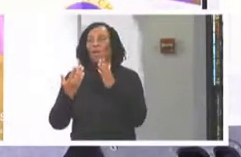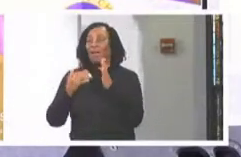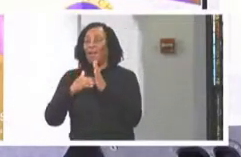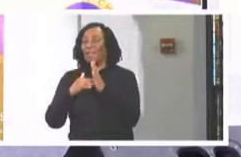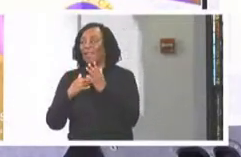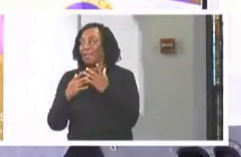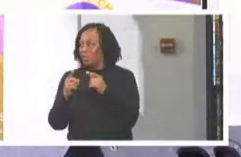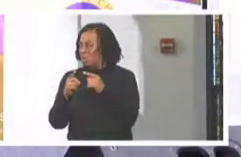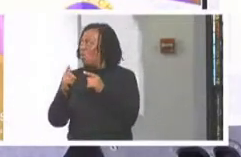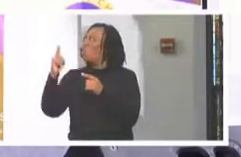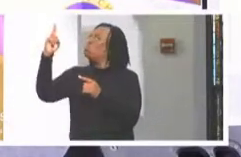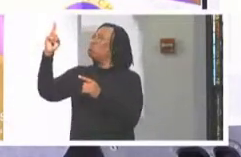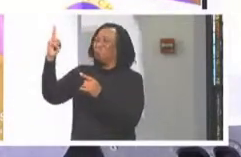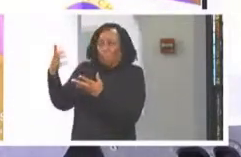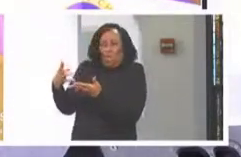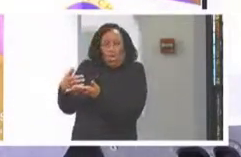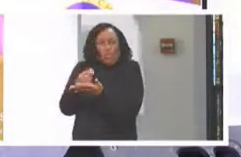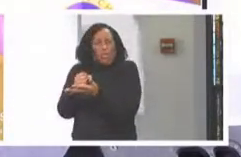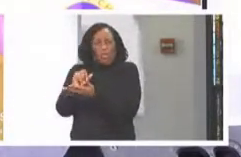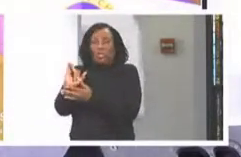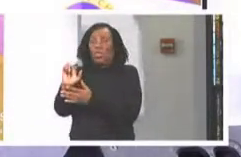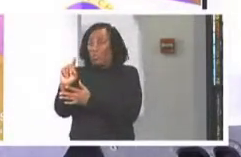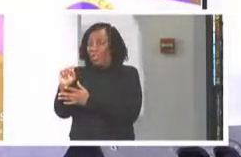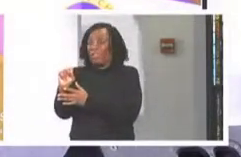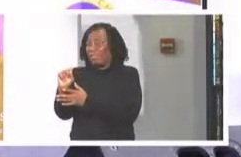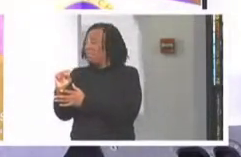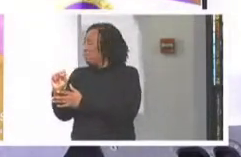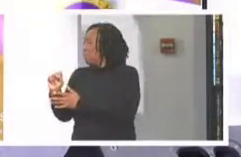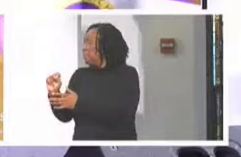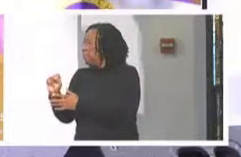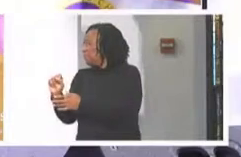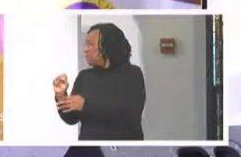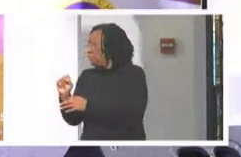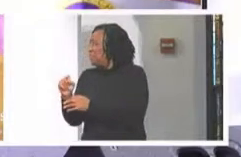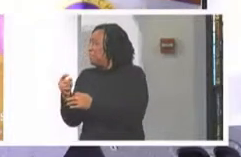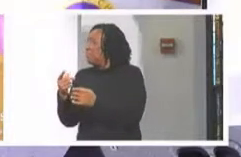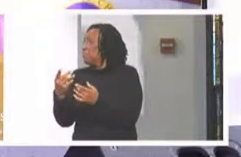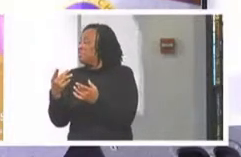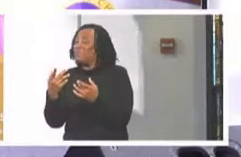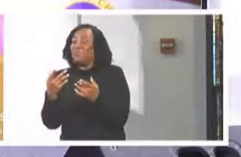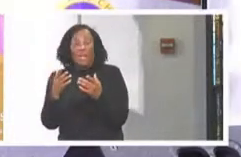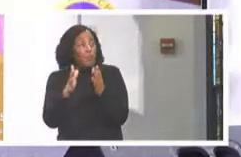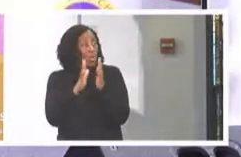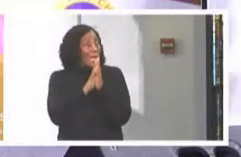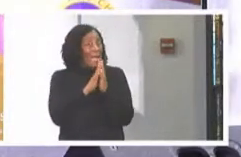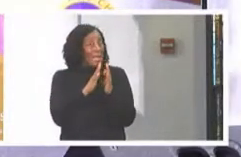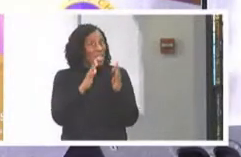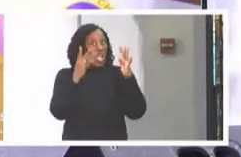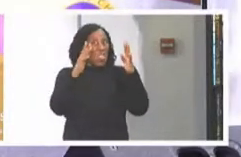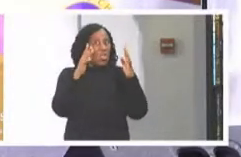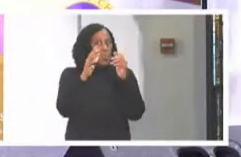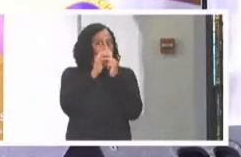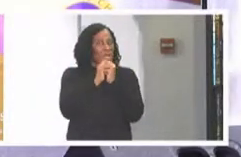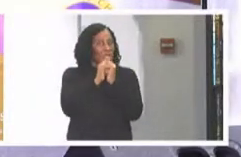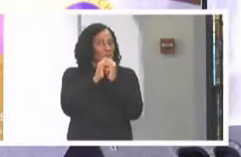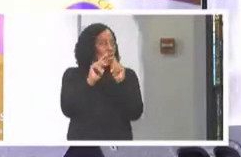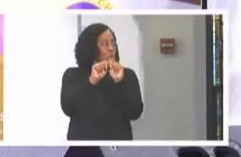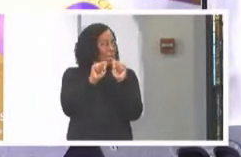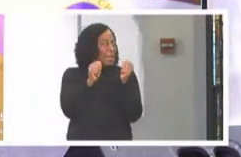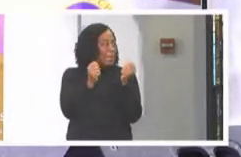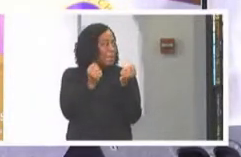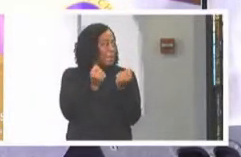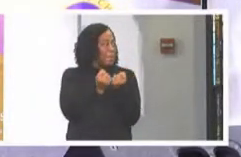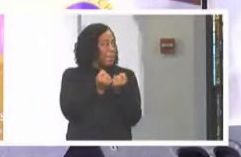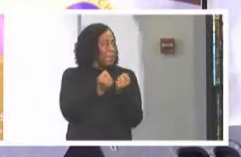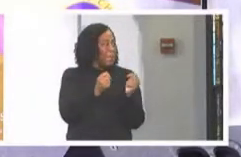you deserve it, I sing it with all that's in me. I'm going to ask the praise worship team to grab their mics right now,